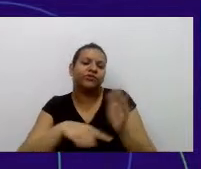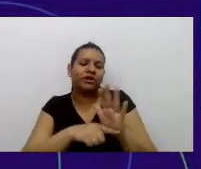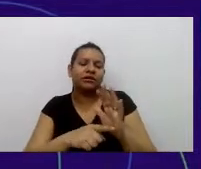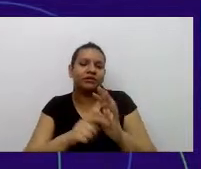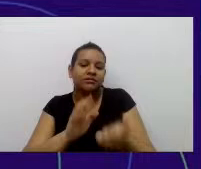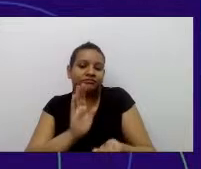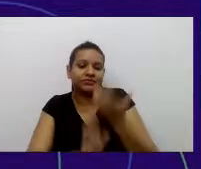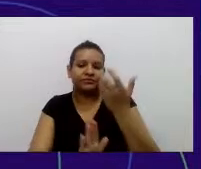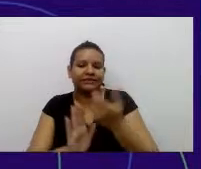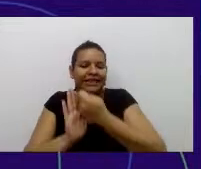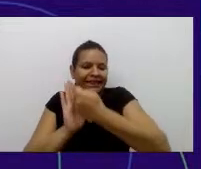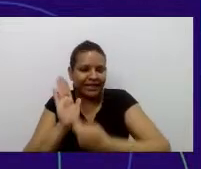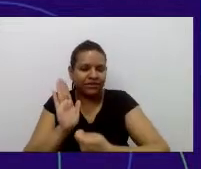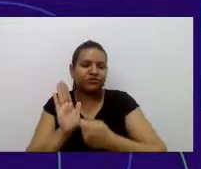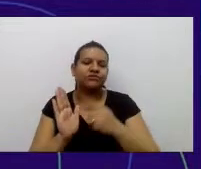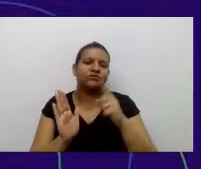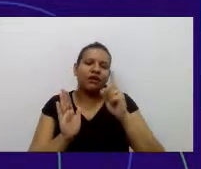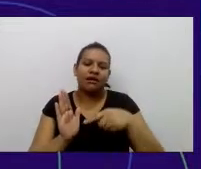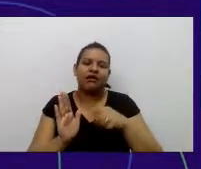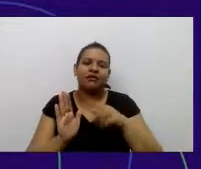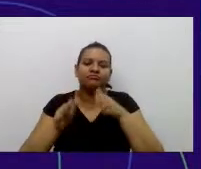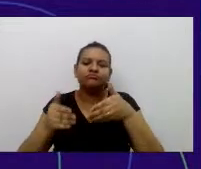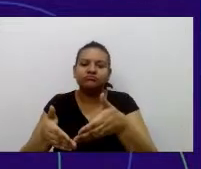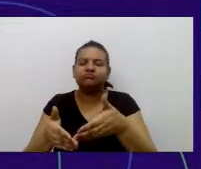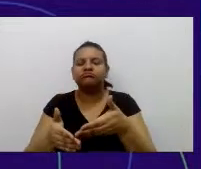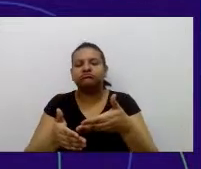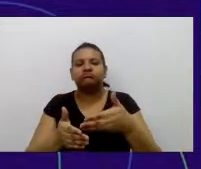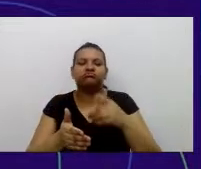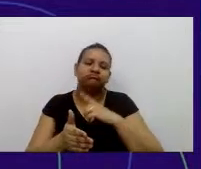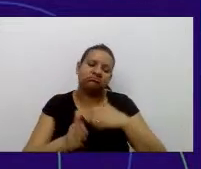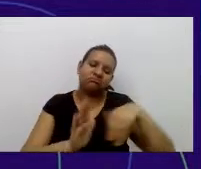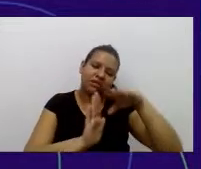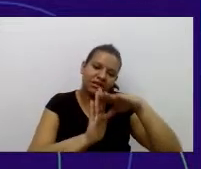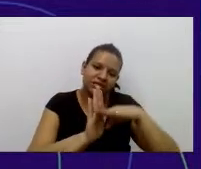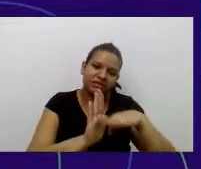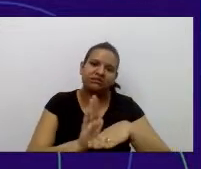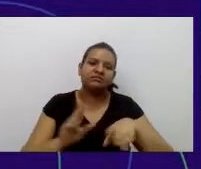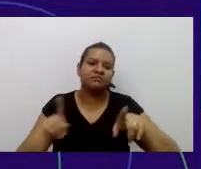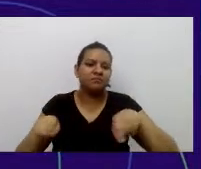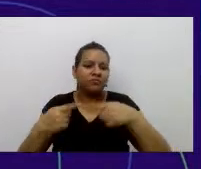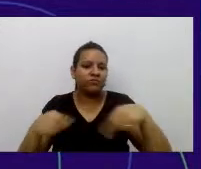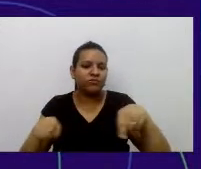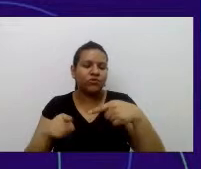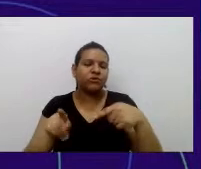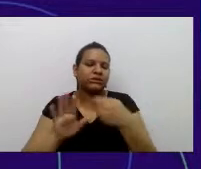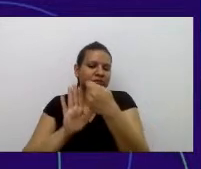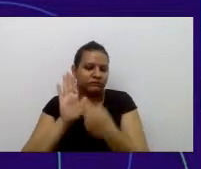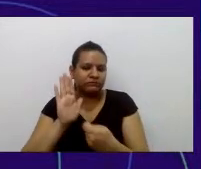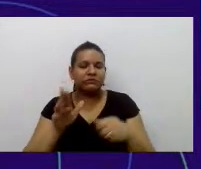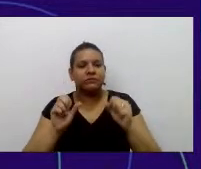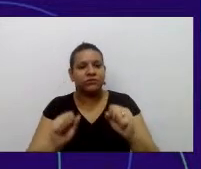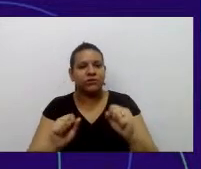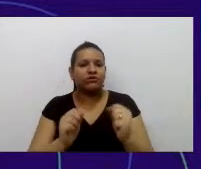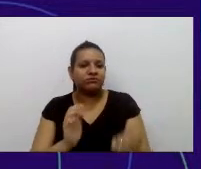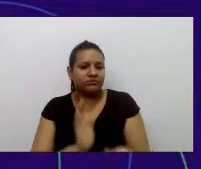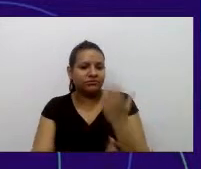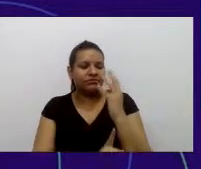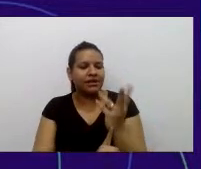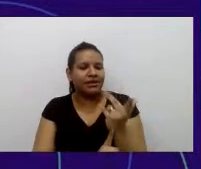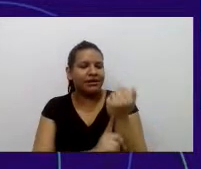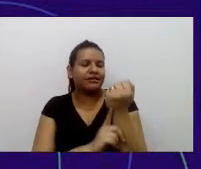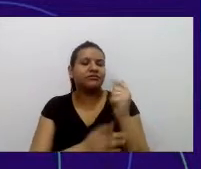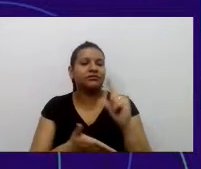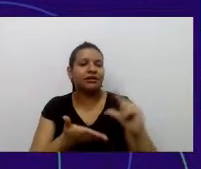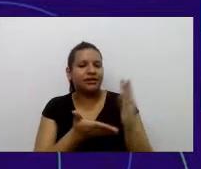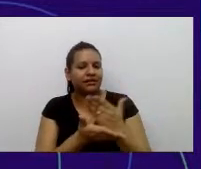song lyrics and music, and it can produce art, literature, and opinions. So that is quite the jump